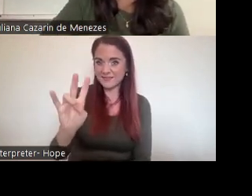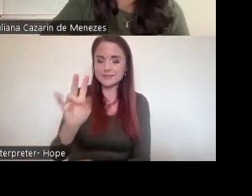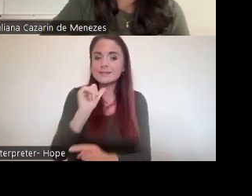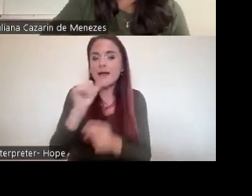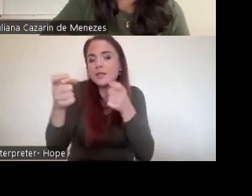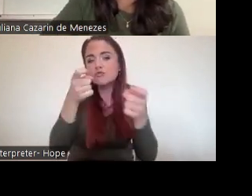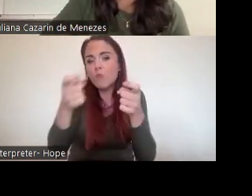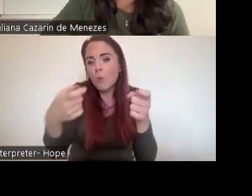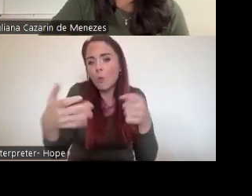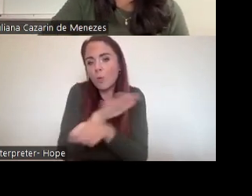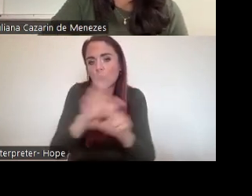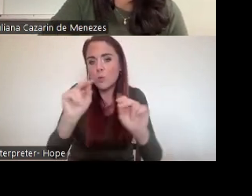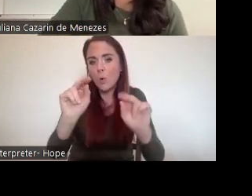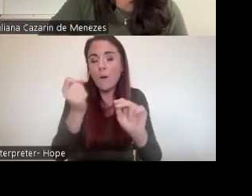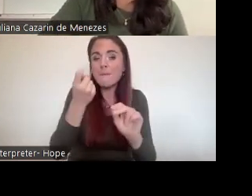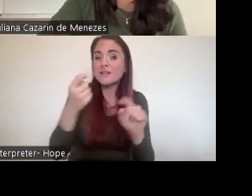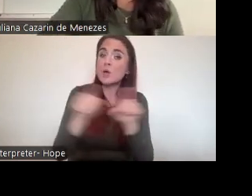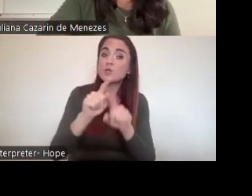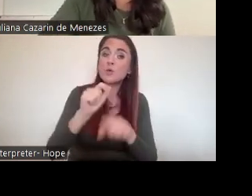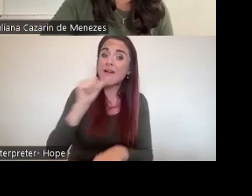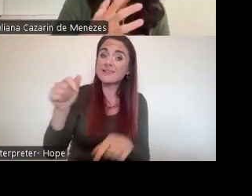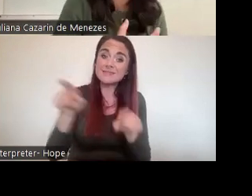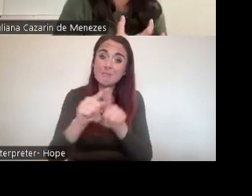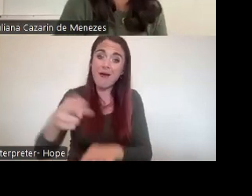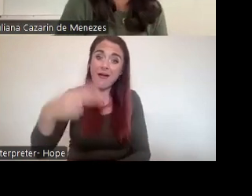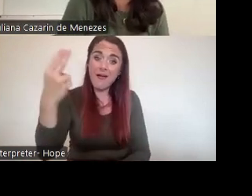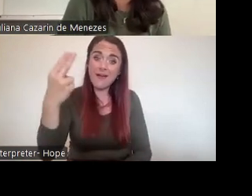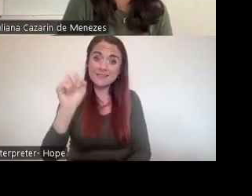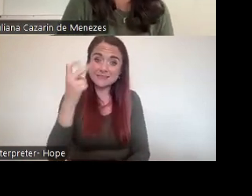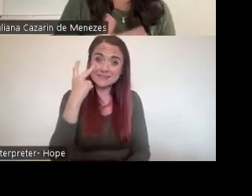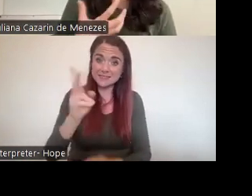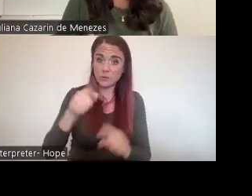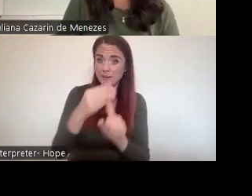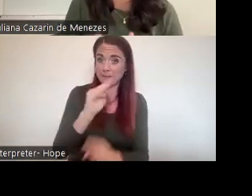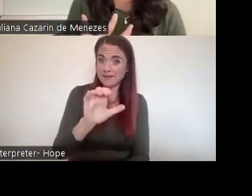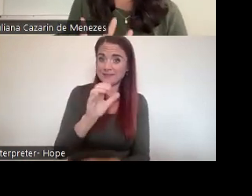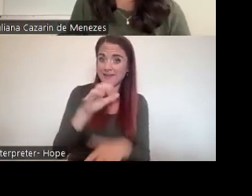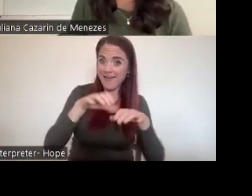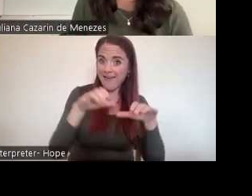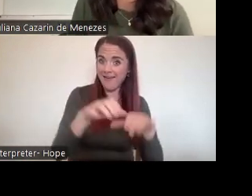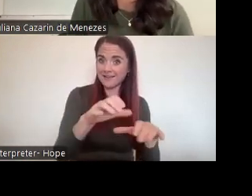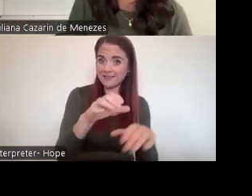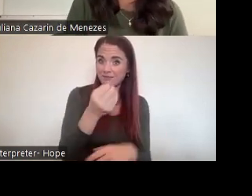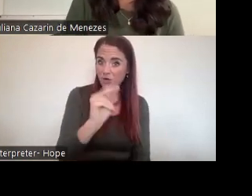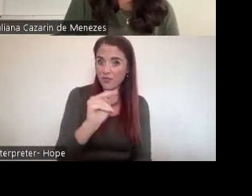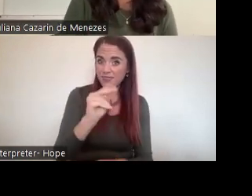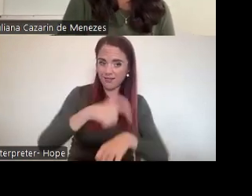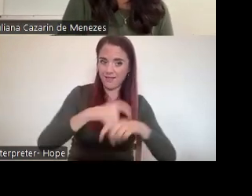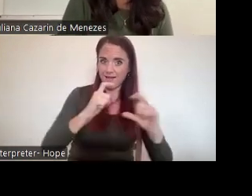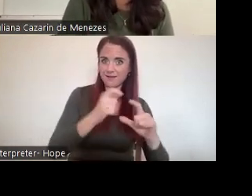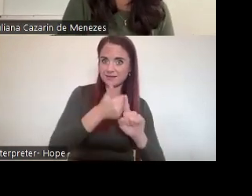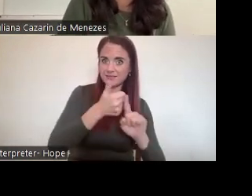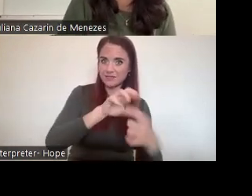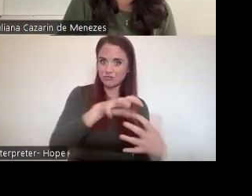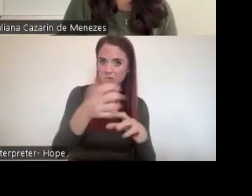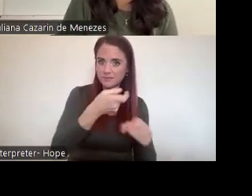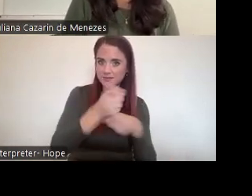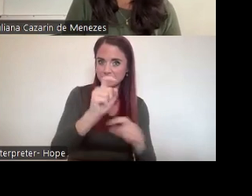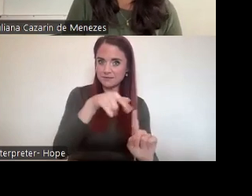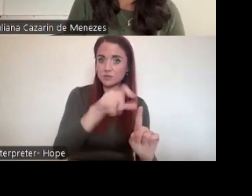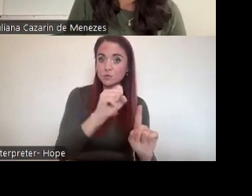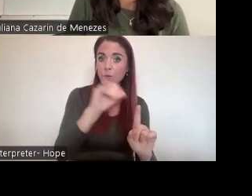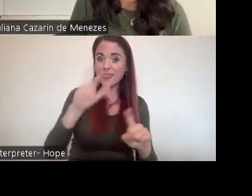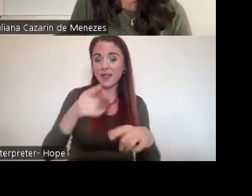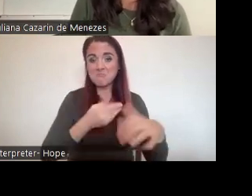they are not also as high as observed when MIC is active and the clock is disrupted. So this indicates that